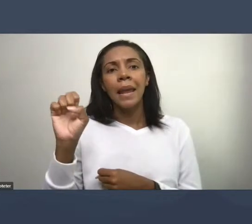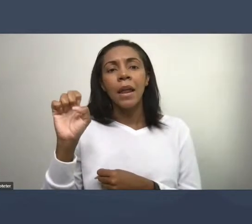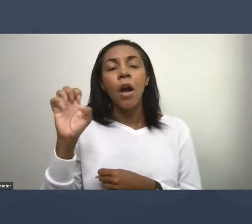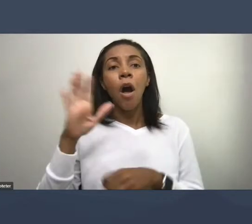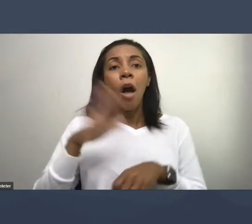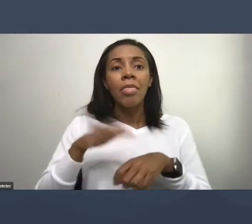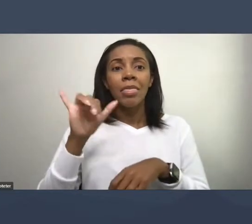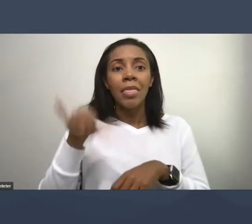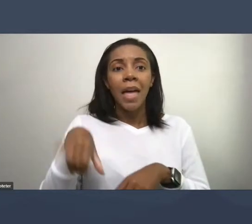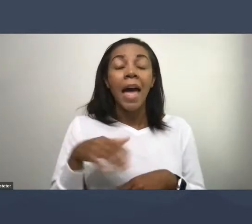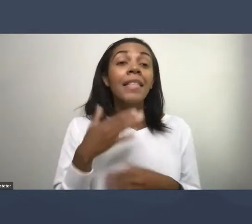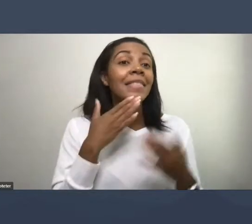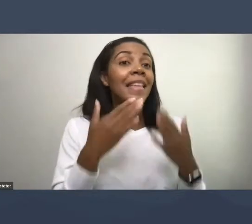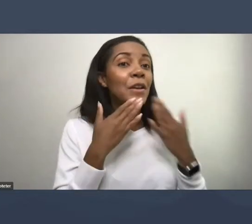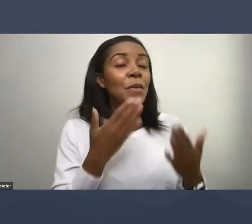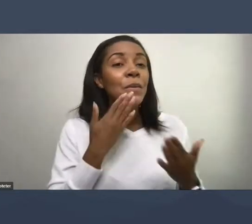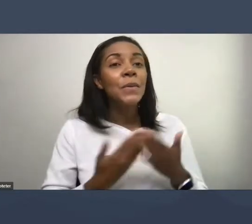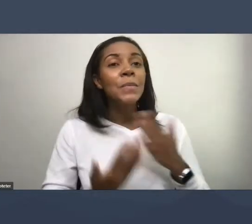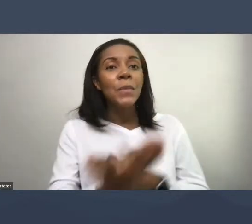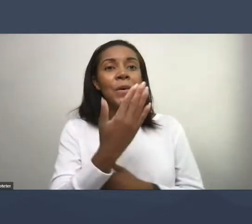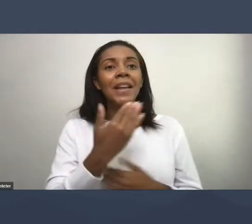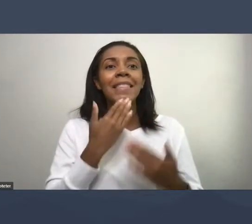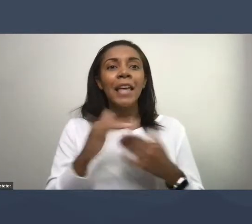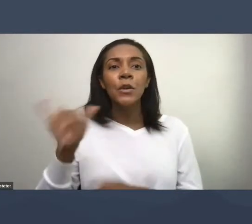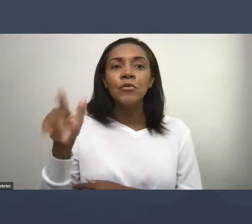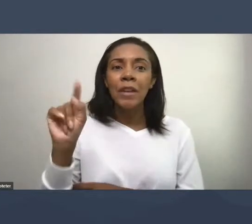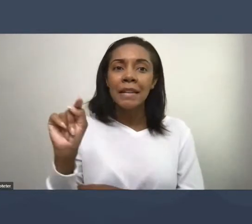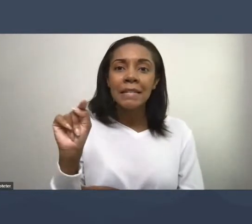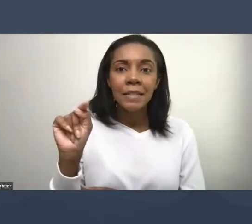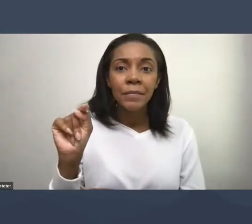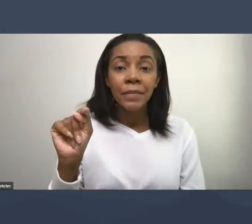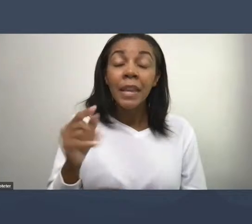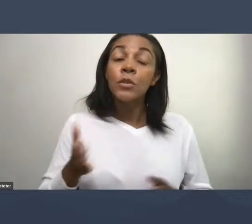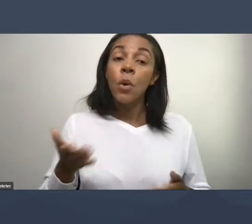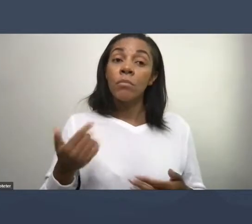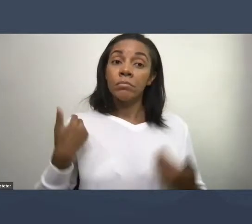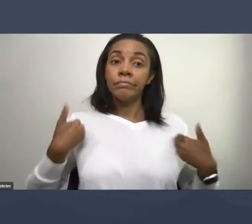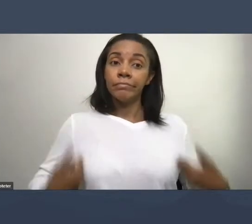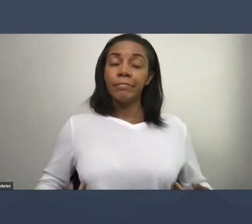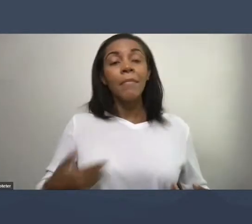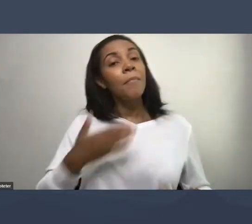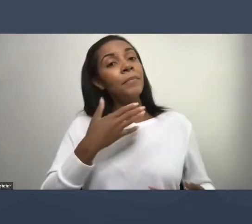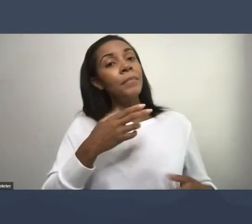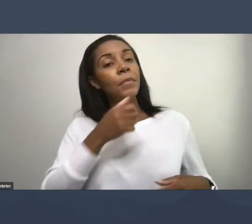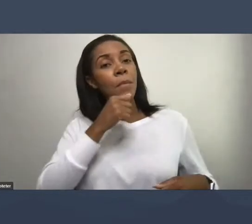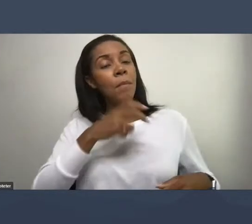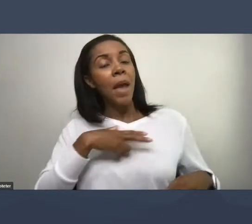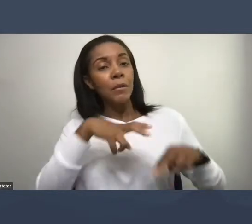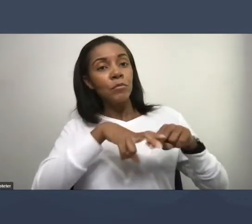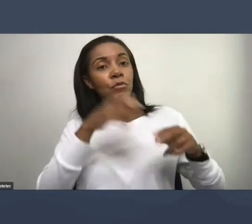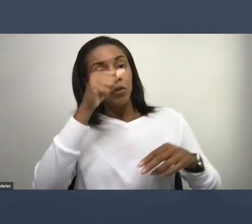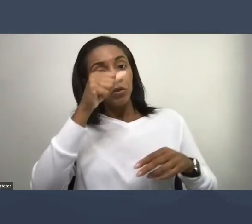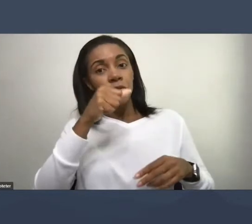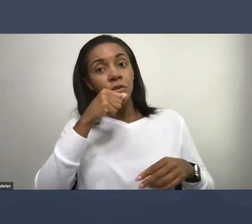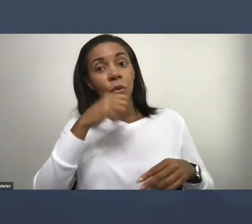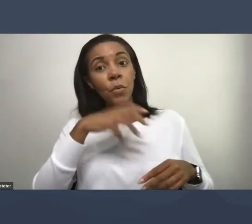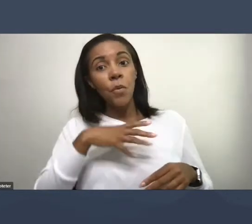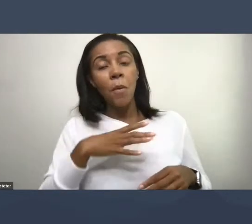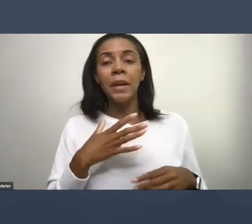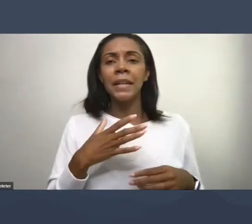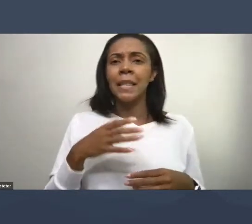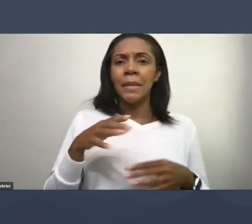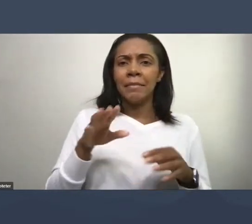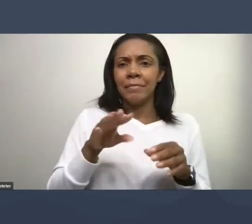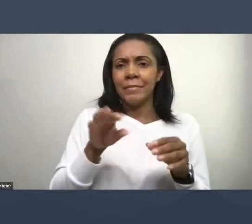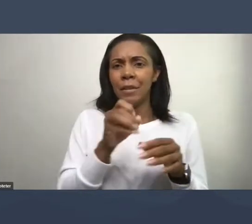Great. Good morning. Thank you, JT. Allow me to introduce myself. Madam Chairman, thank you for allowing us to be here. Let me take this off, if